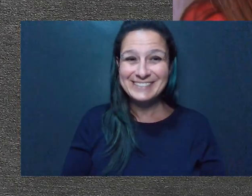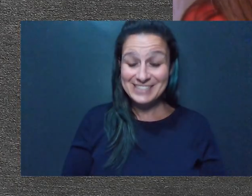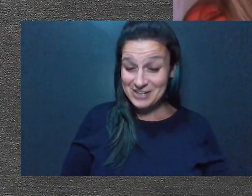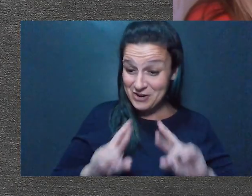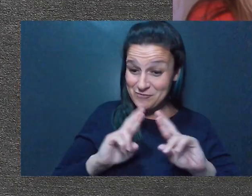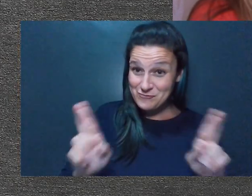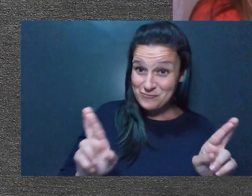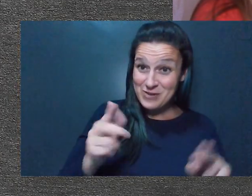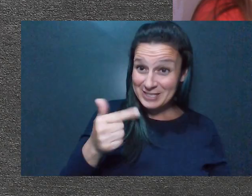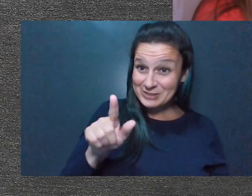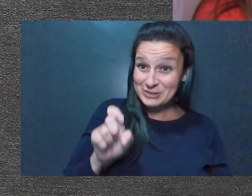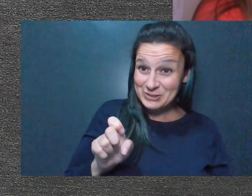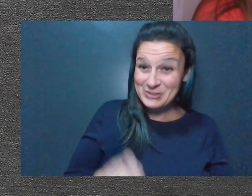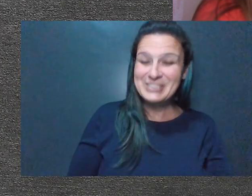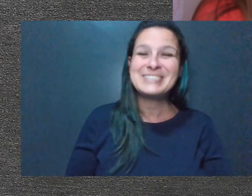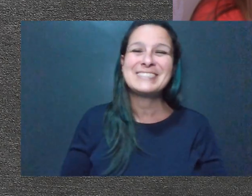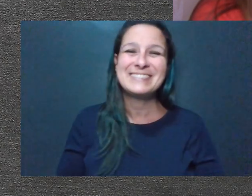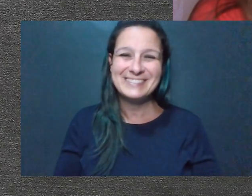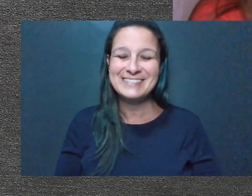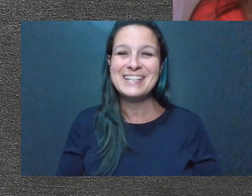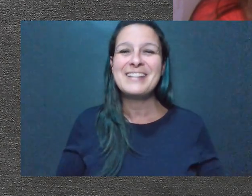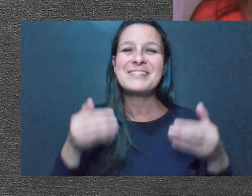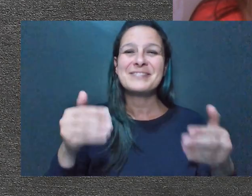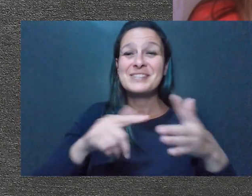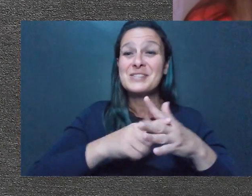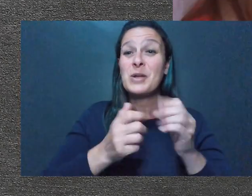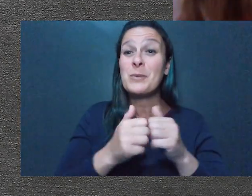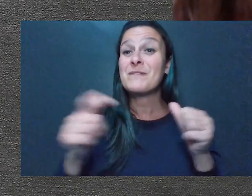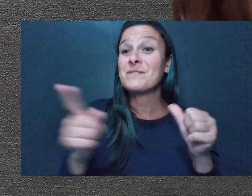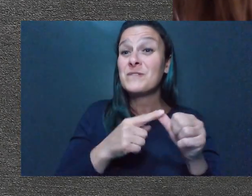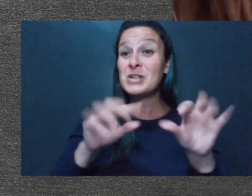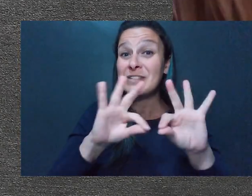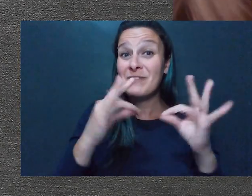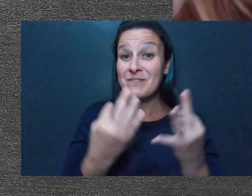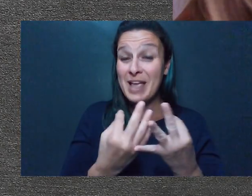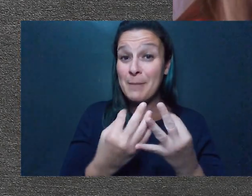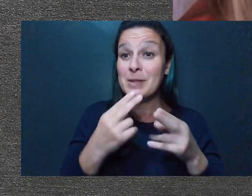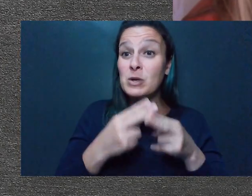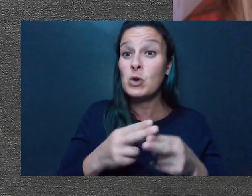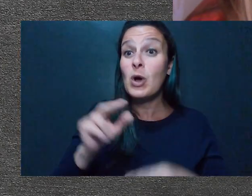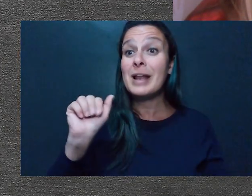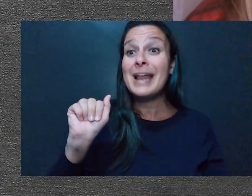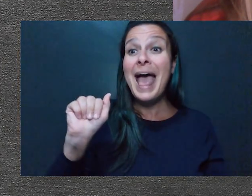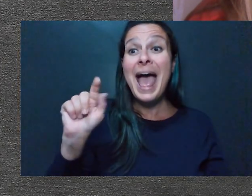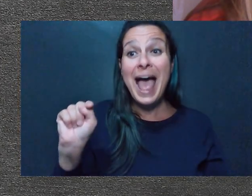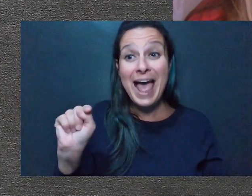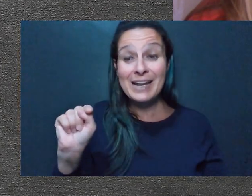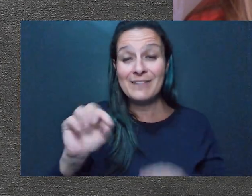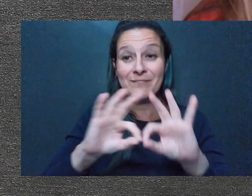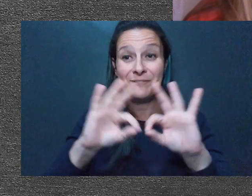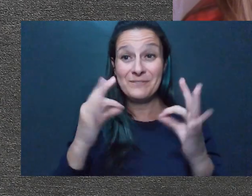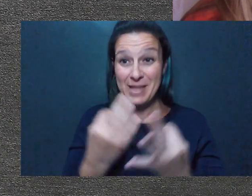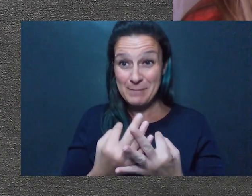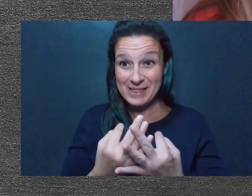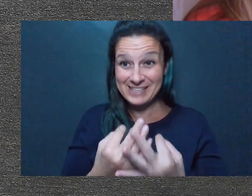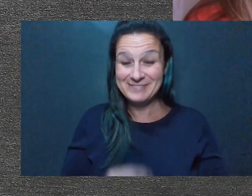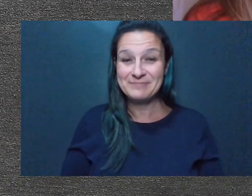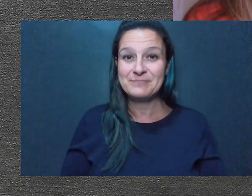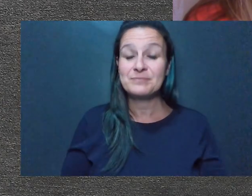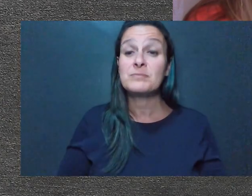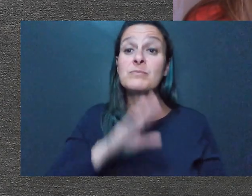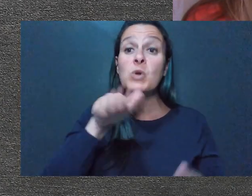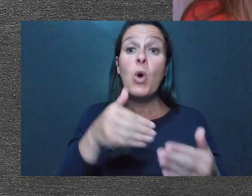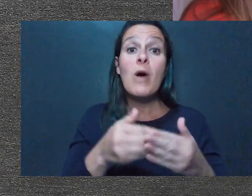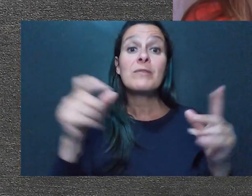you ready, George? All right, let's start with the first family here, the at family. All of